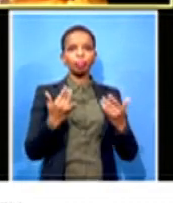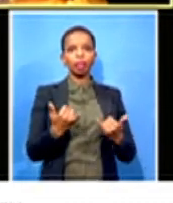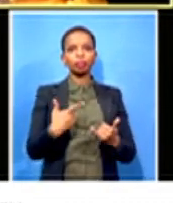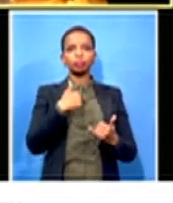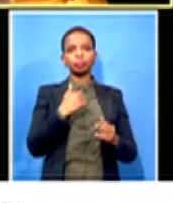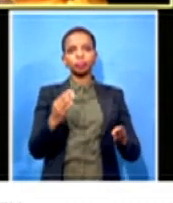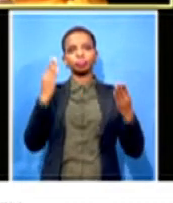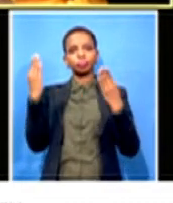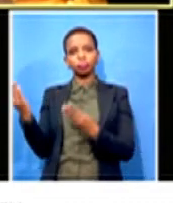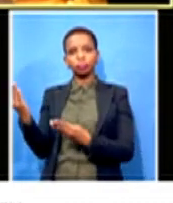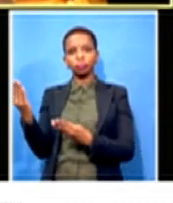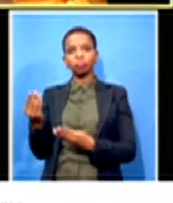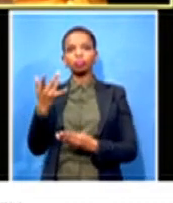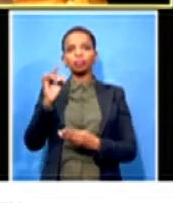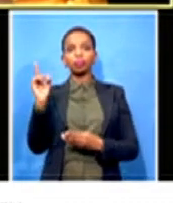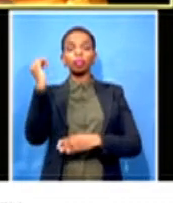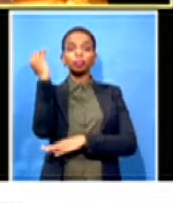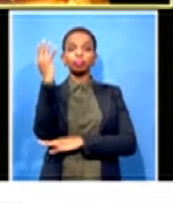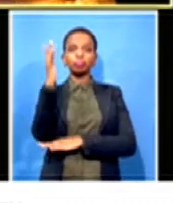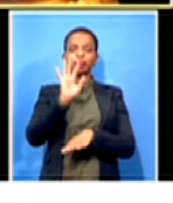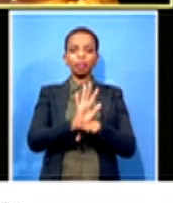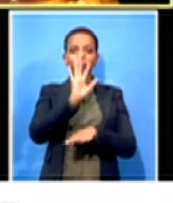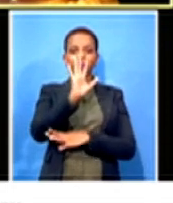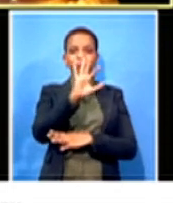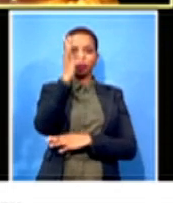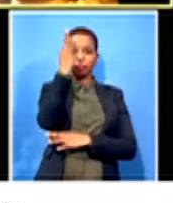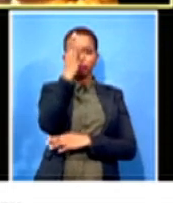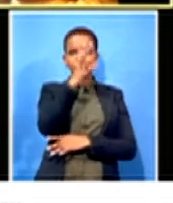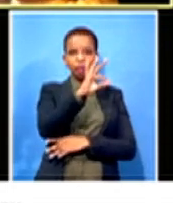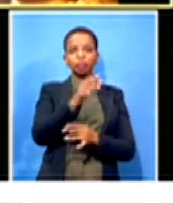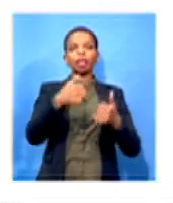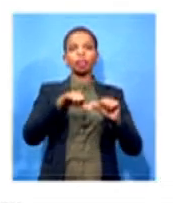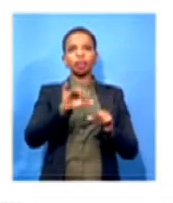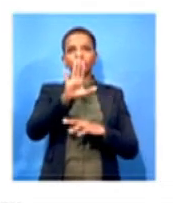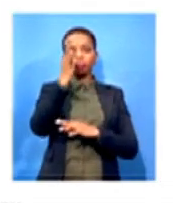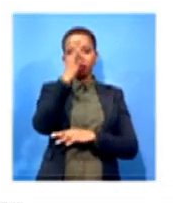15 minutes, and then we'll have 5 minutes for question and answers. Thanks.